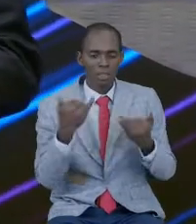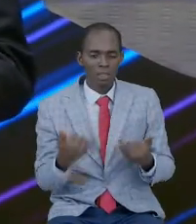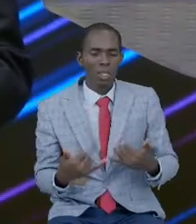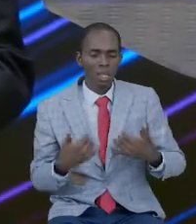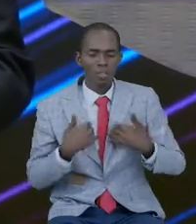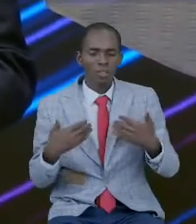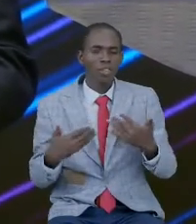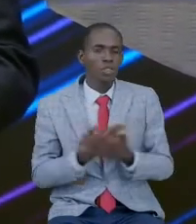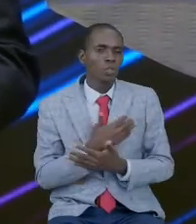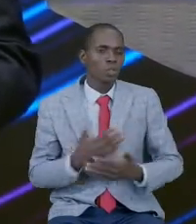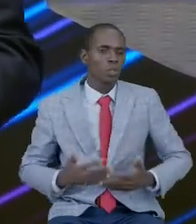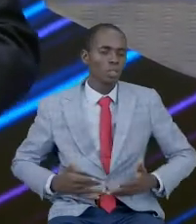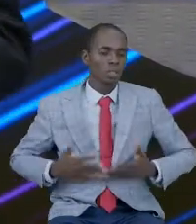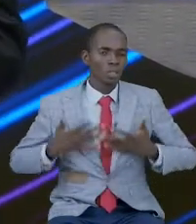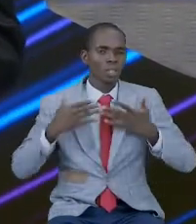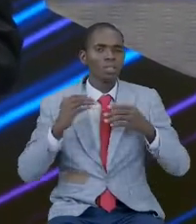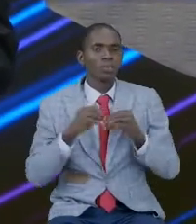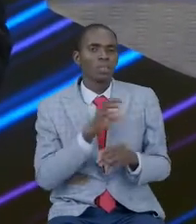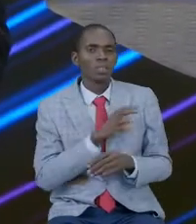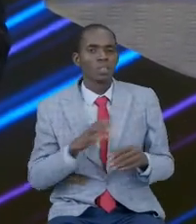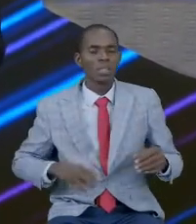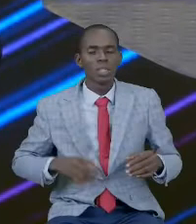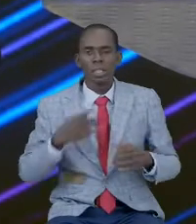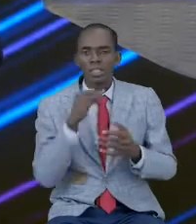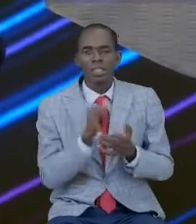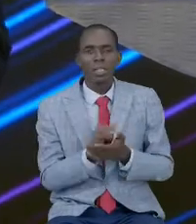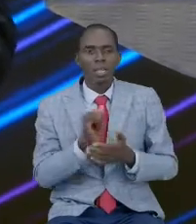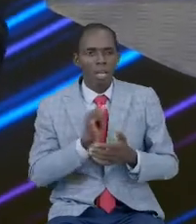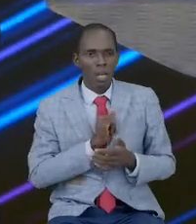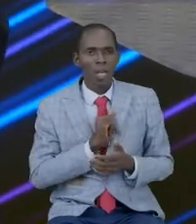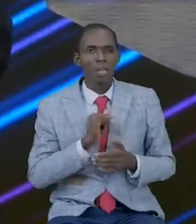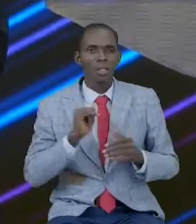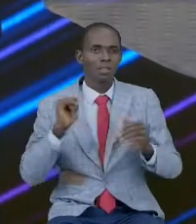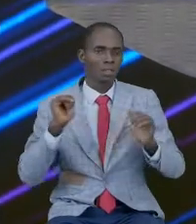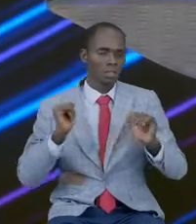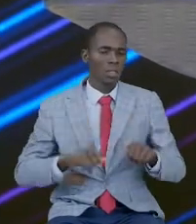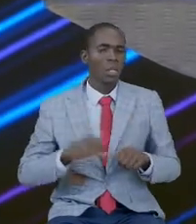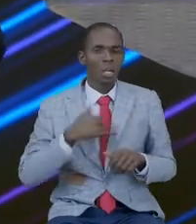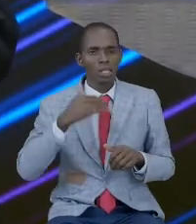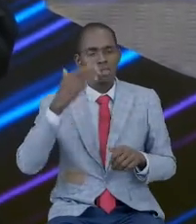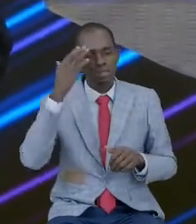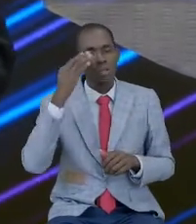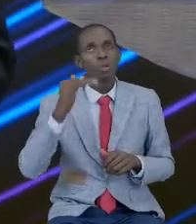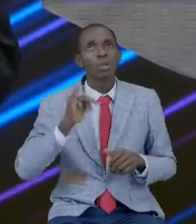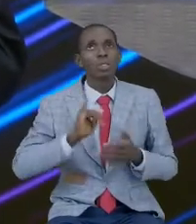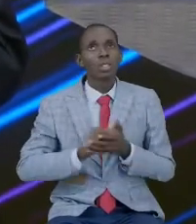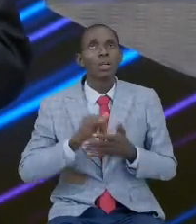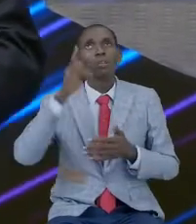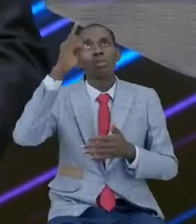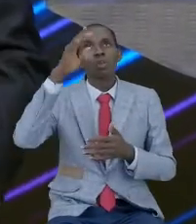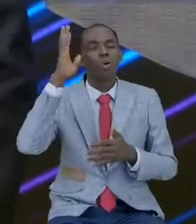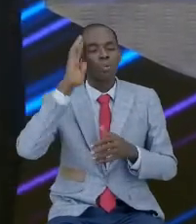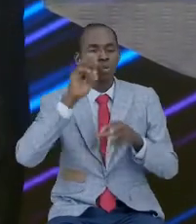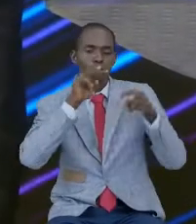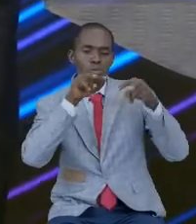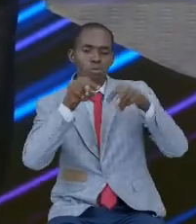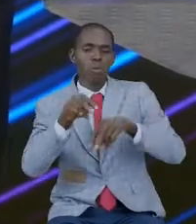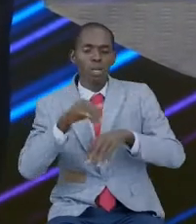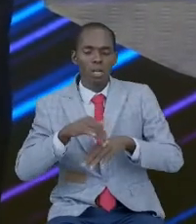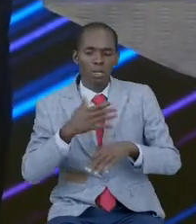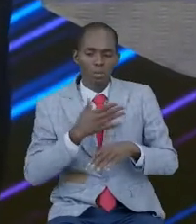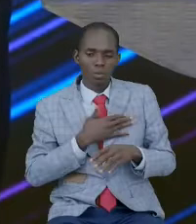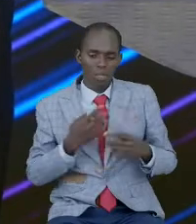the best I can. I hope God will look at my effort and trial and get